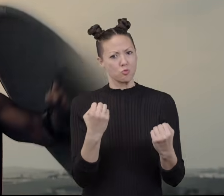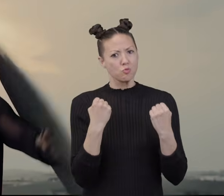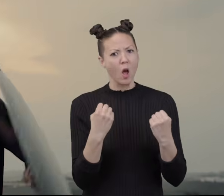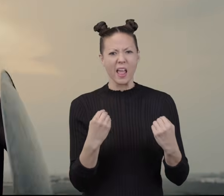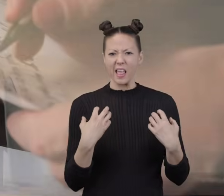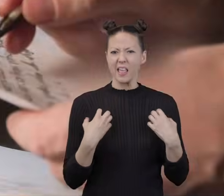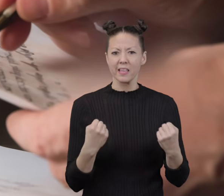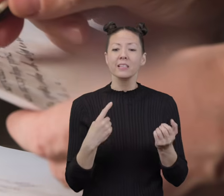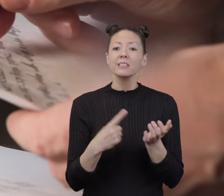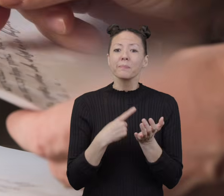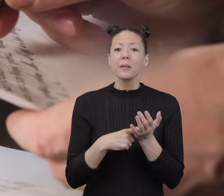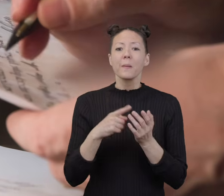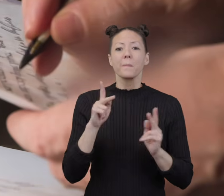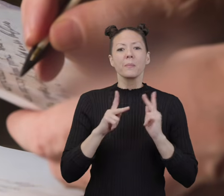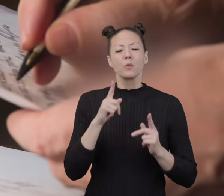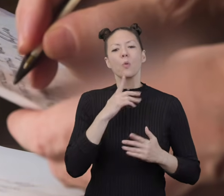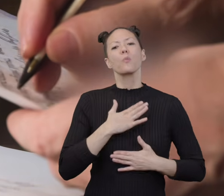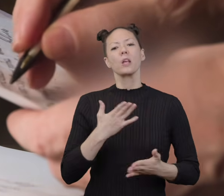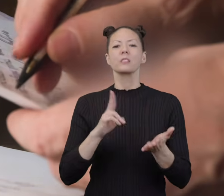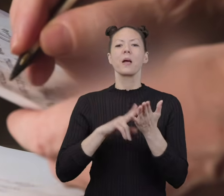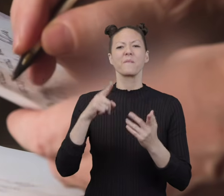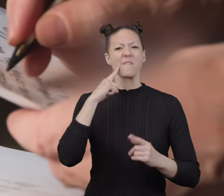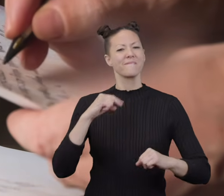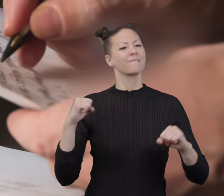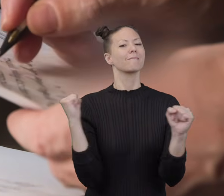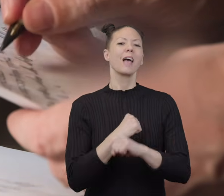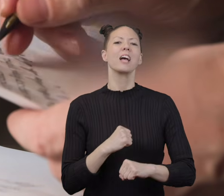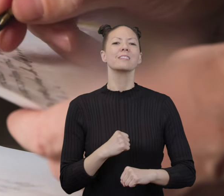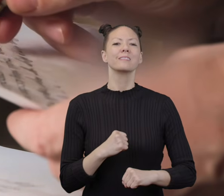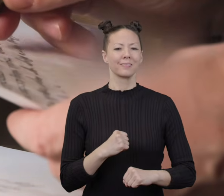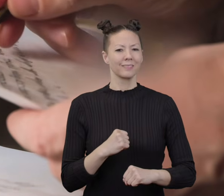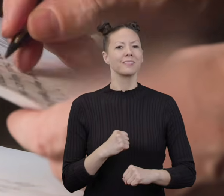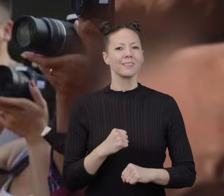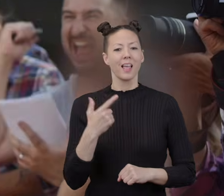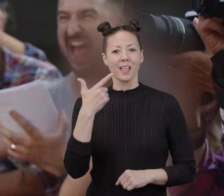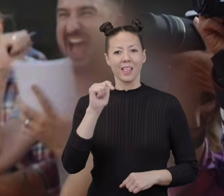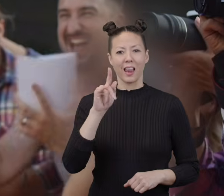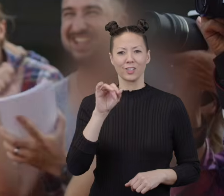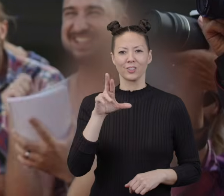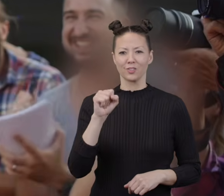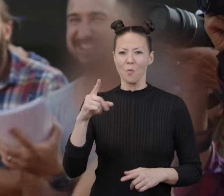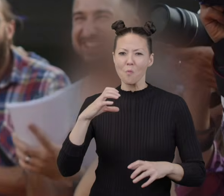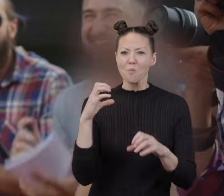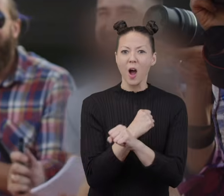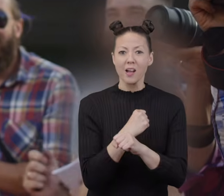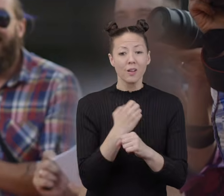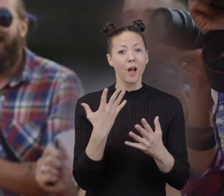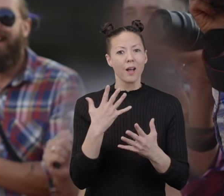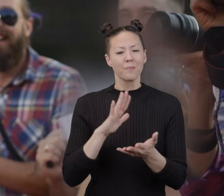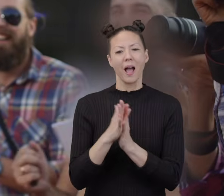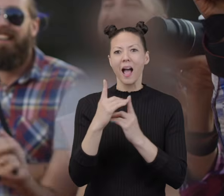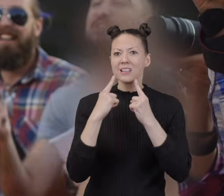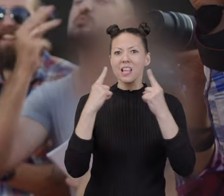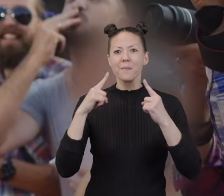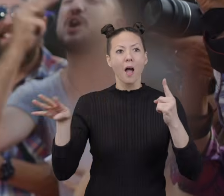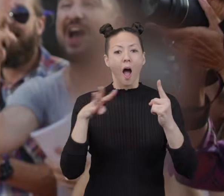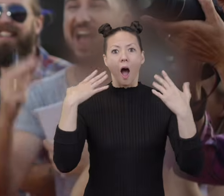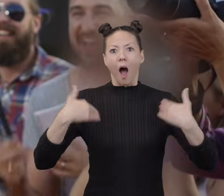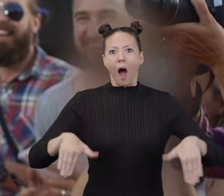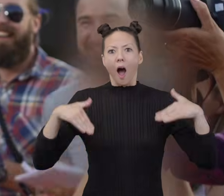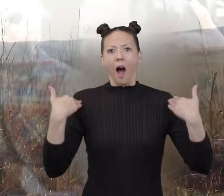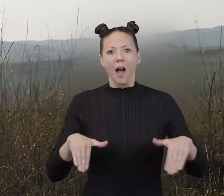strong. Sometimes people willingly signed up to fight. Gladiators who won were treated like